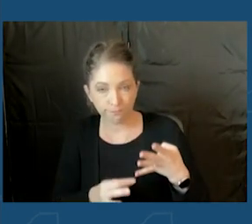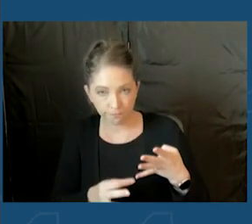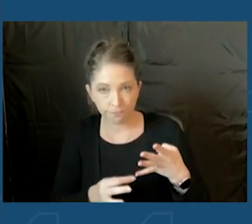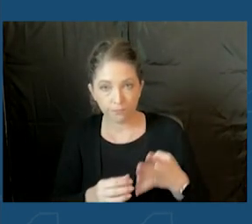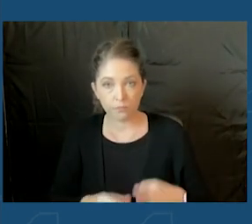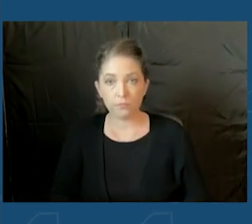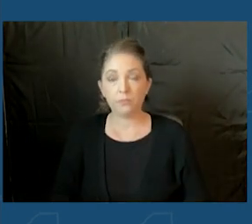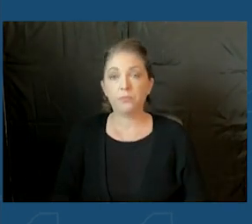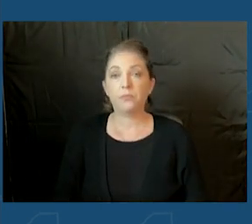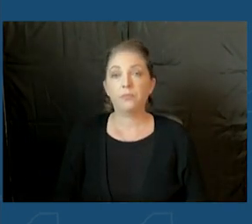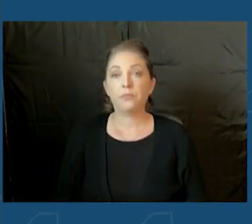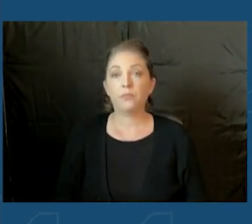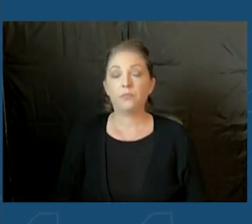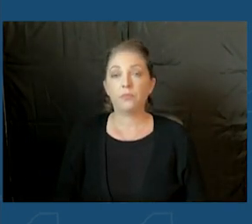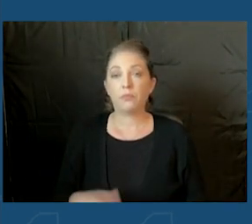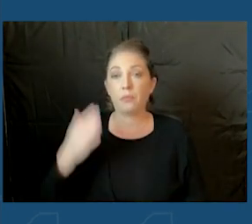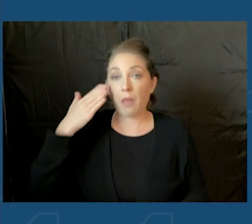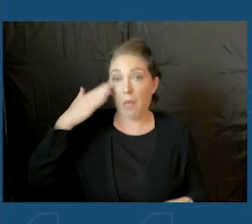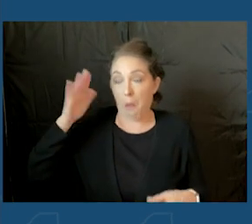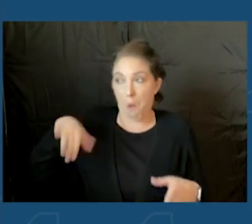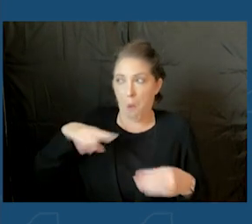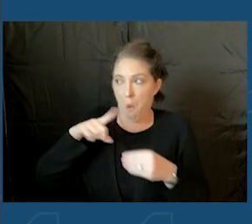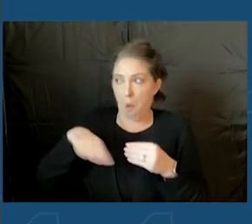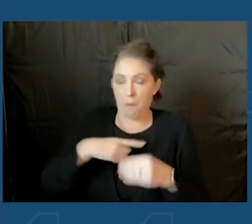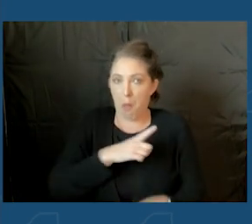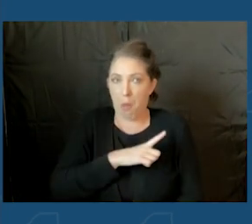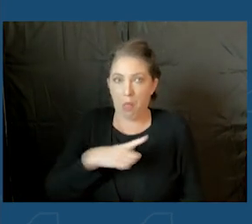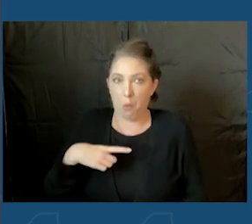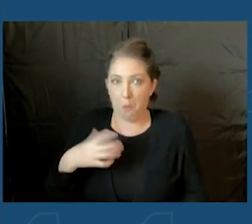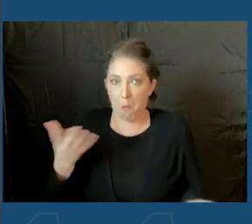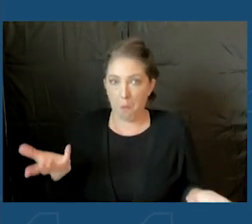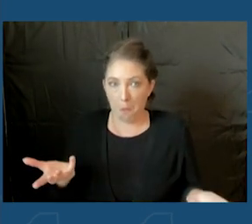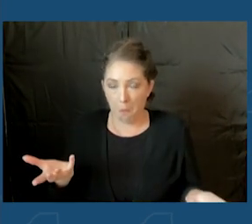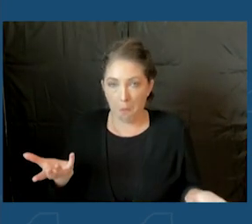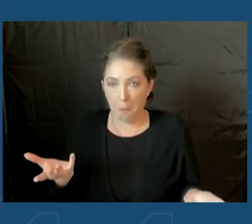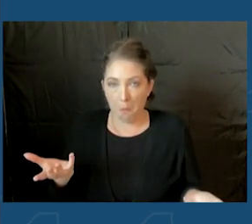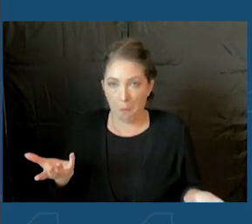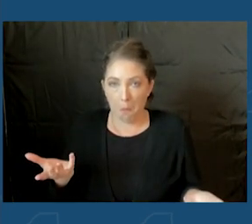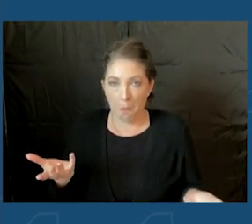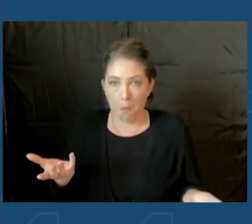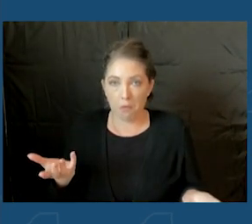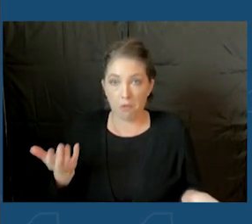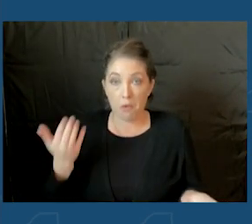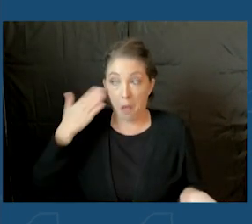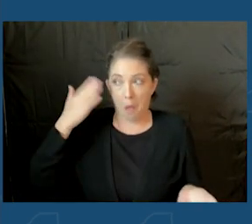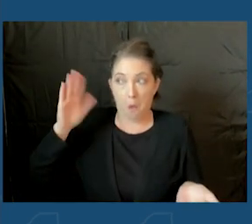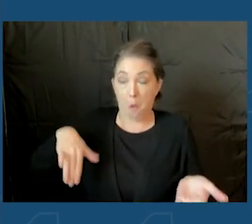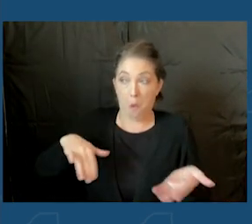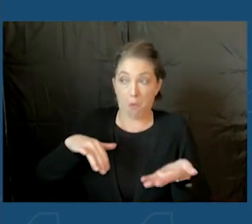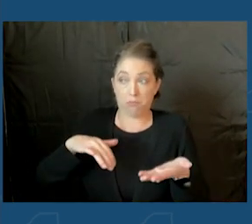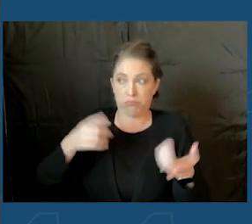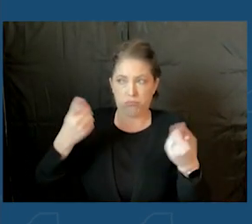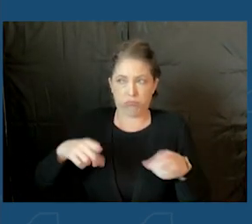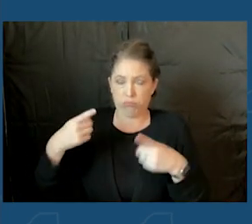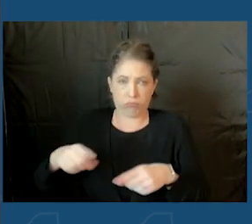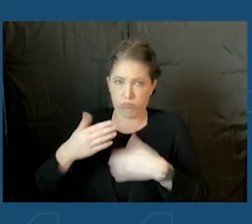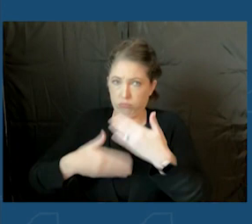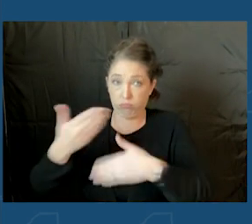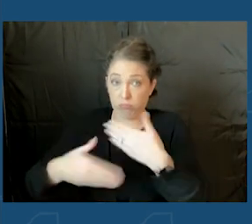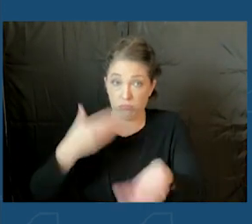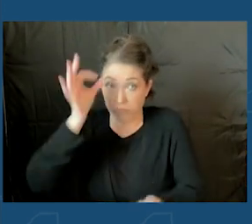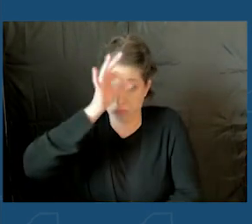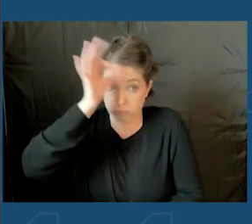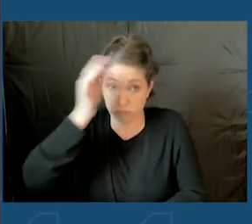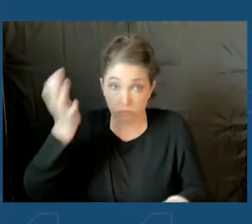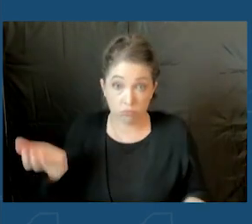I didn't know anything about the legislature. I didn't know how that happened, to be honest. All